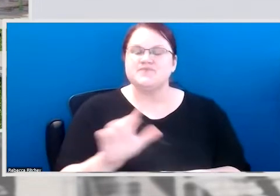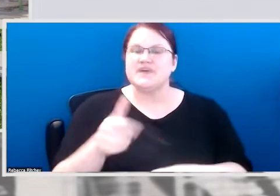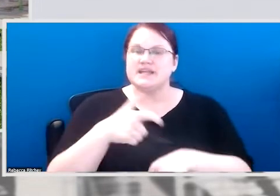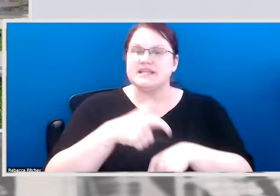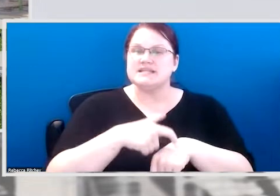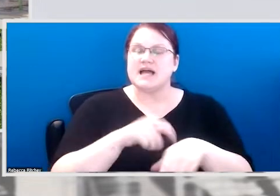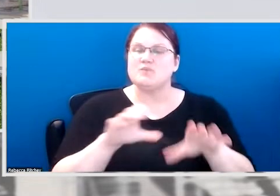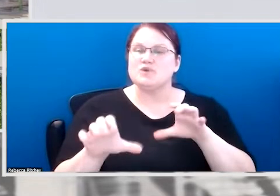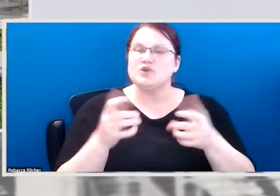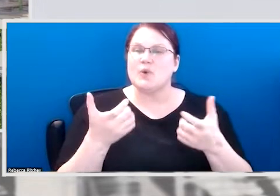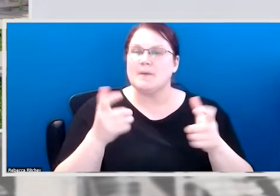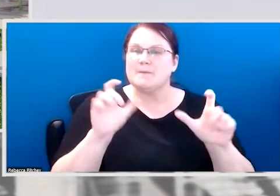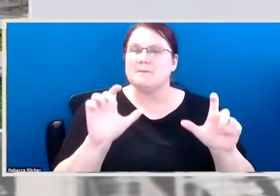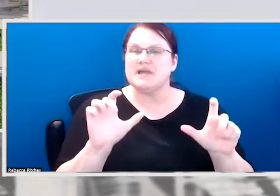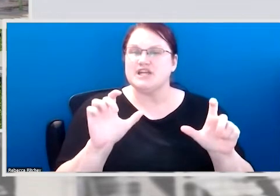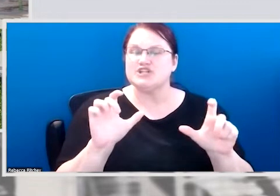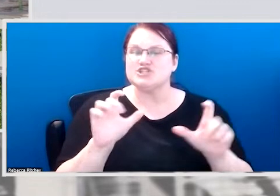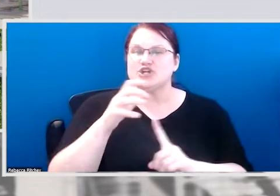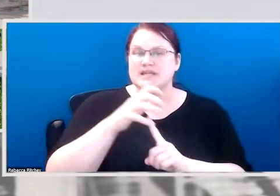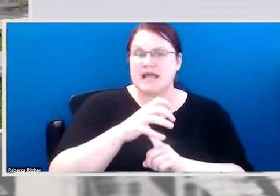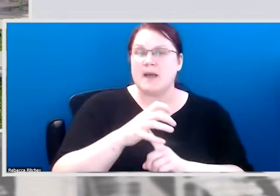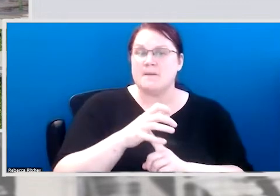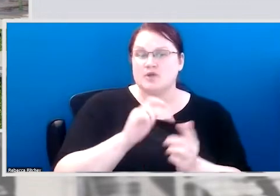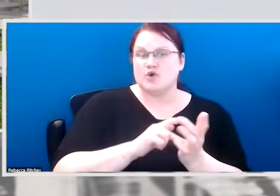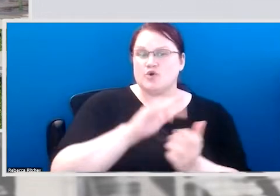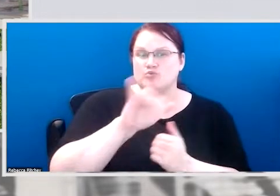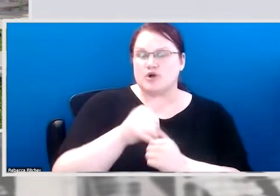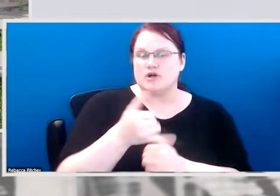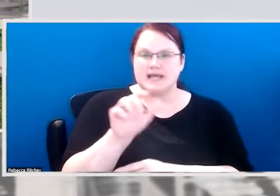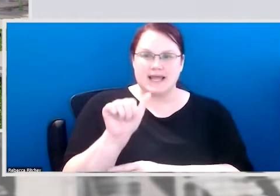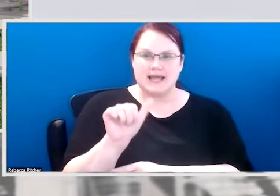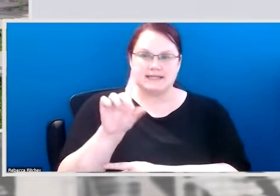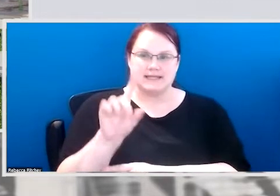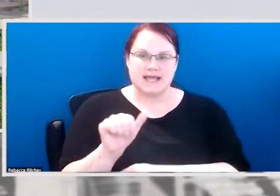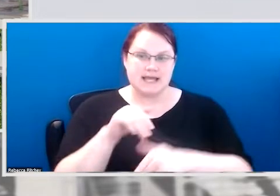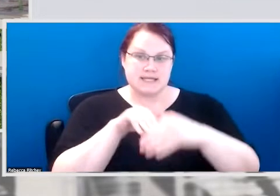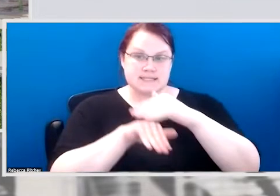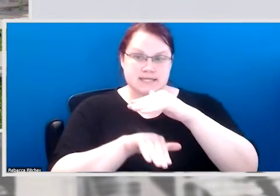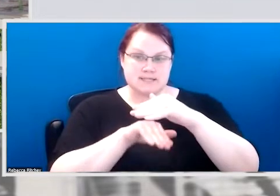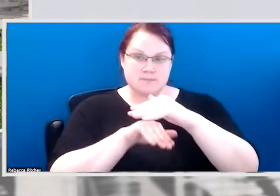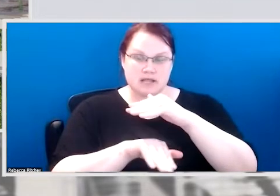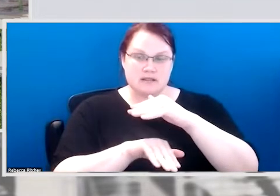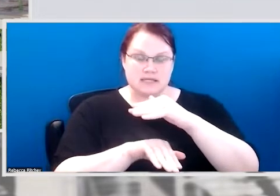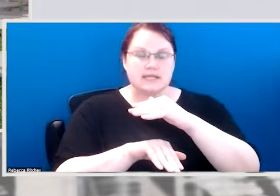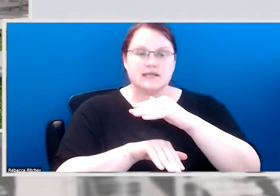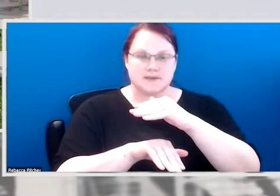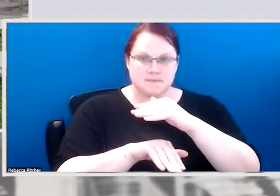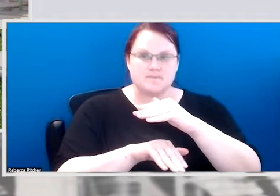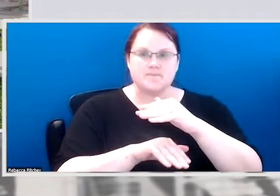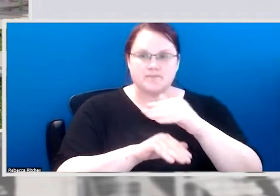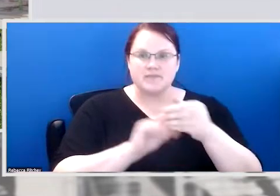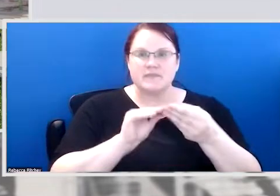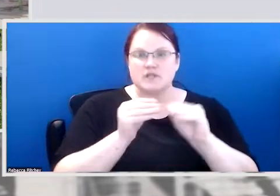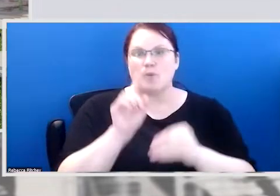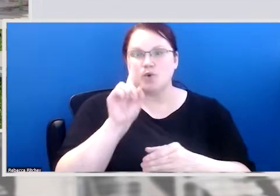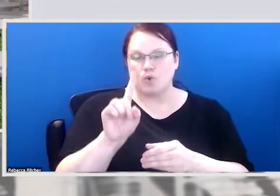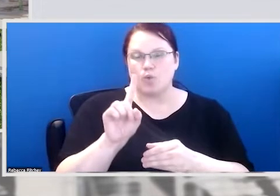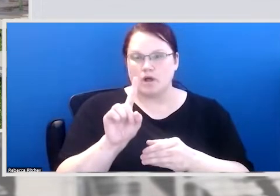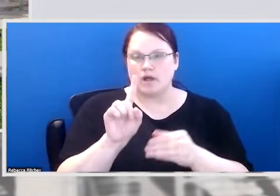a major capital project, ADA accessibility is, a number one factor